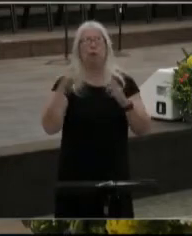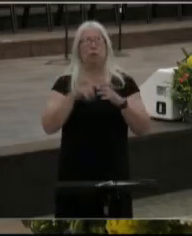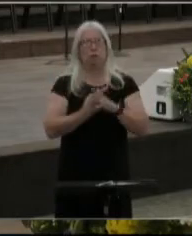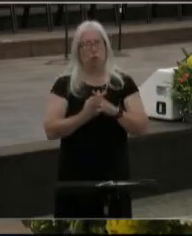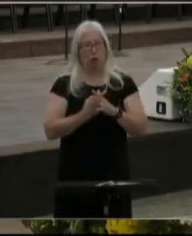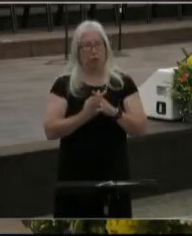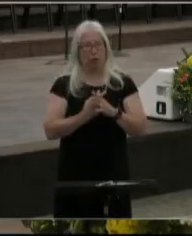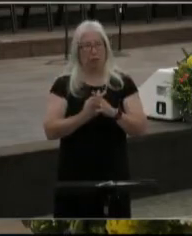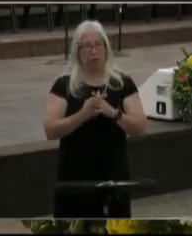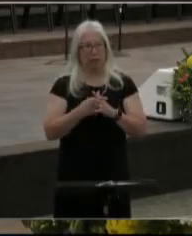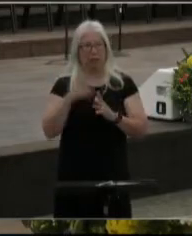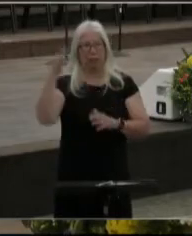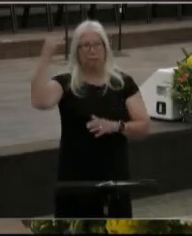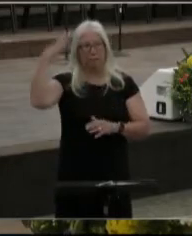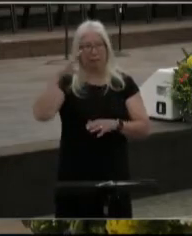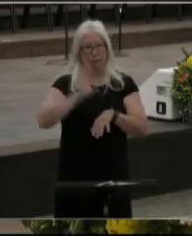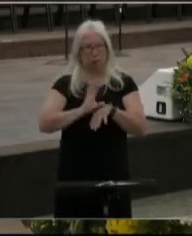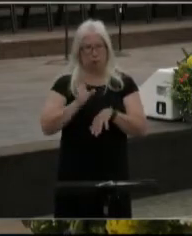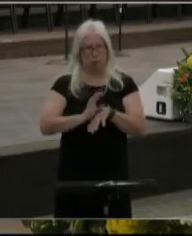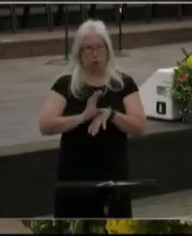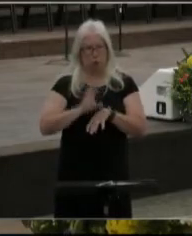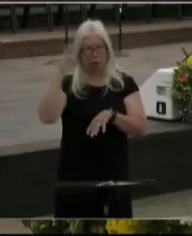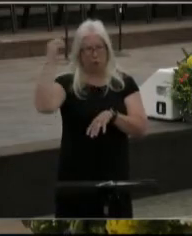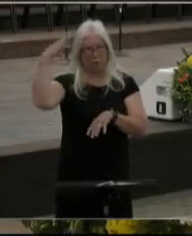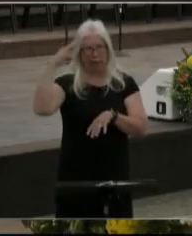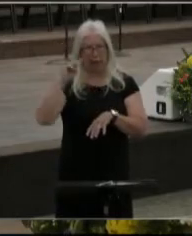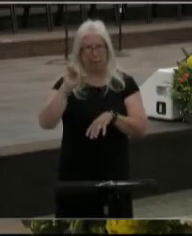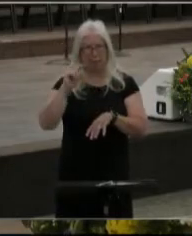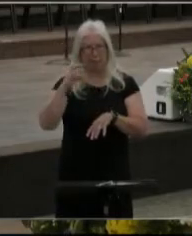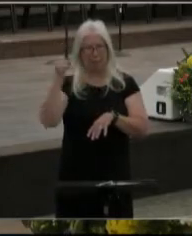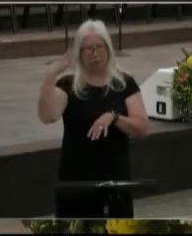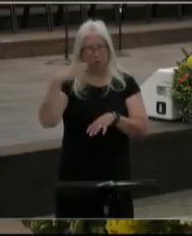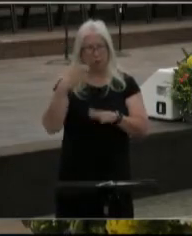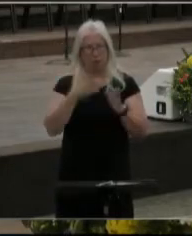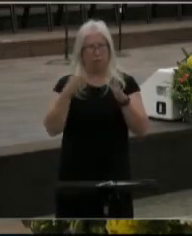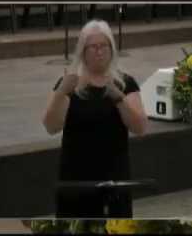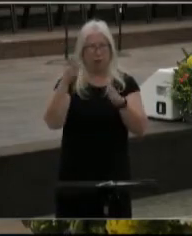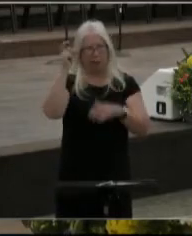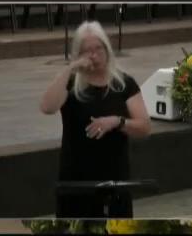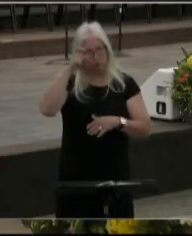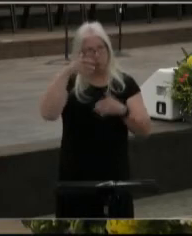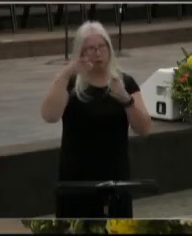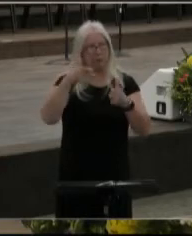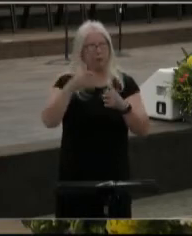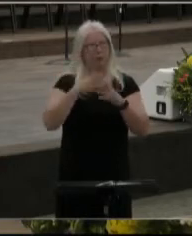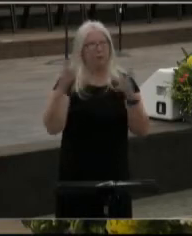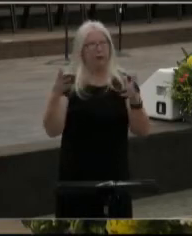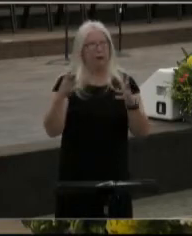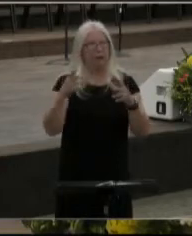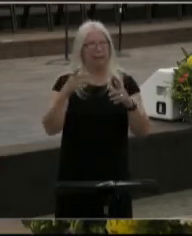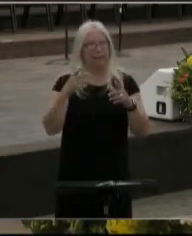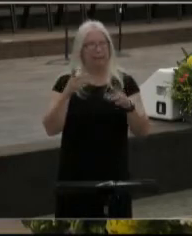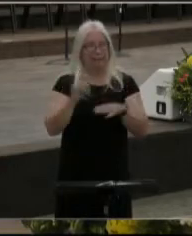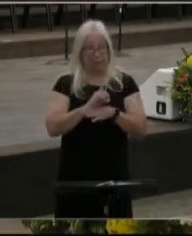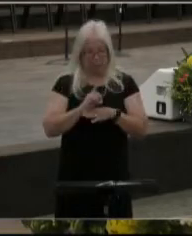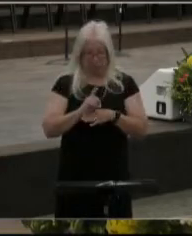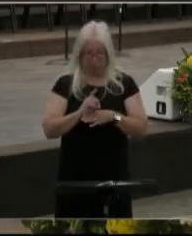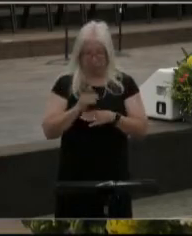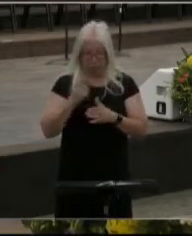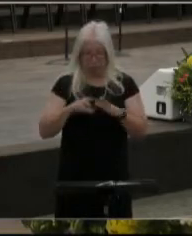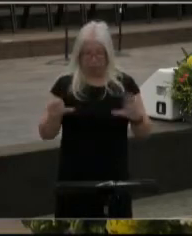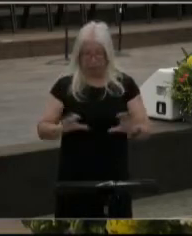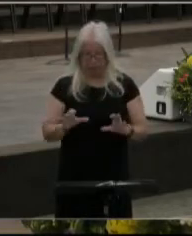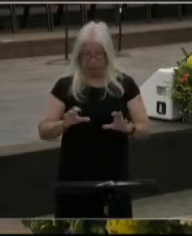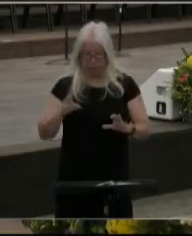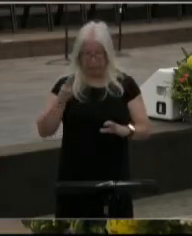started the Methodist Church. And the Methodist Church began because of their methods, their methodology. They were very, very, very disciplined in what they